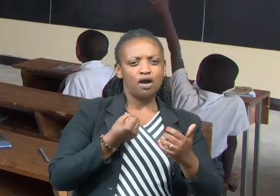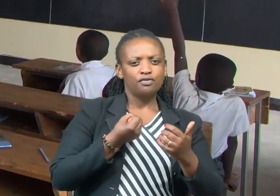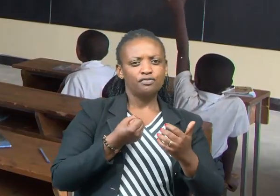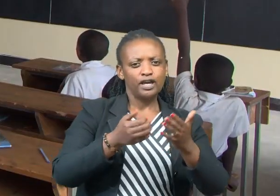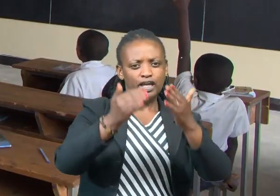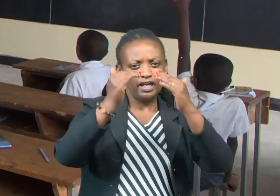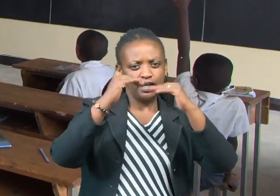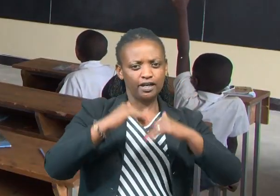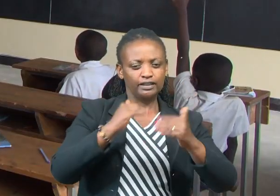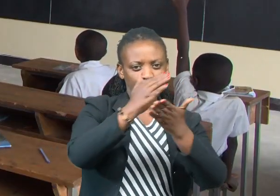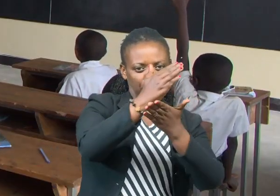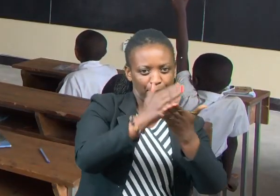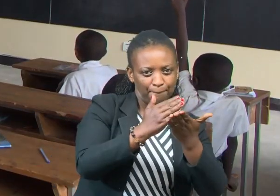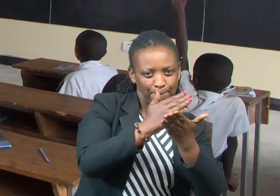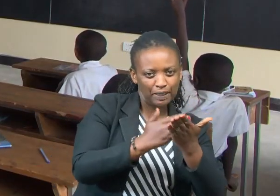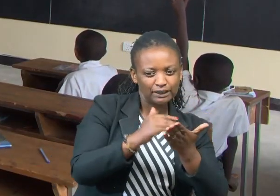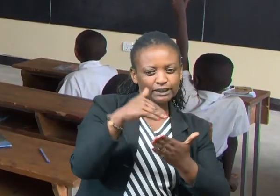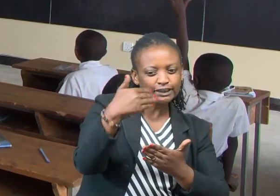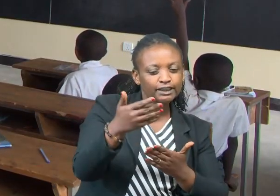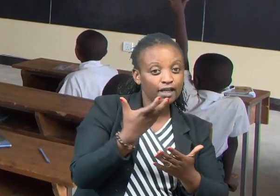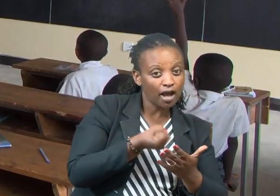part.